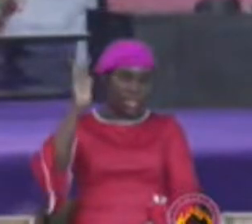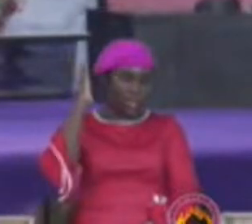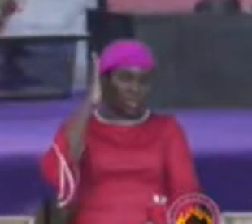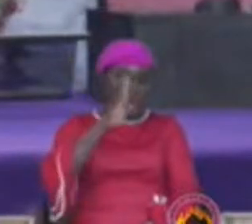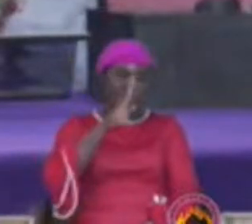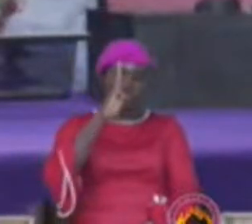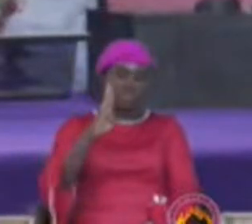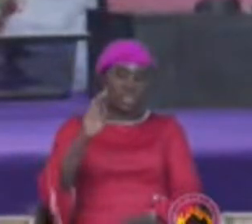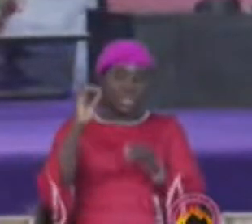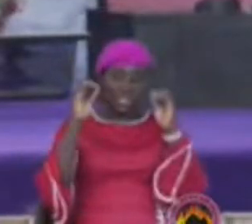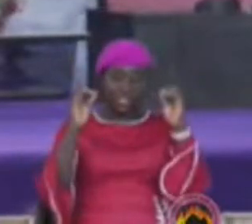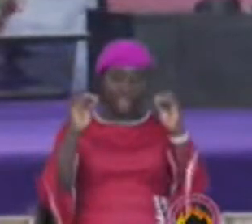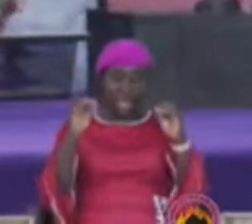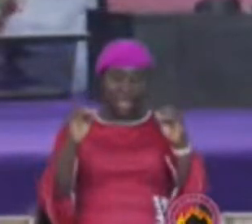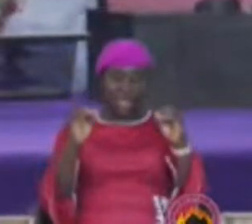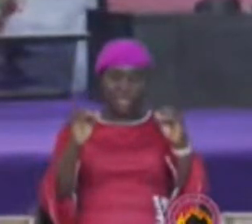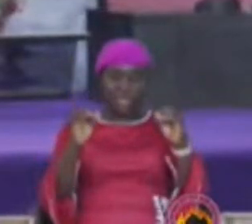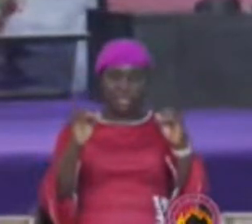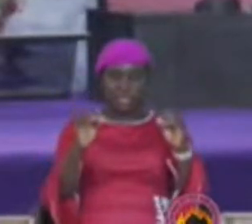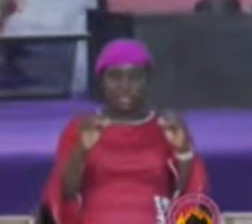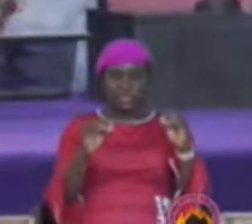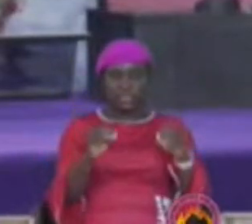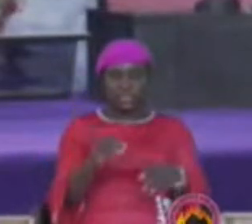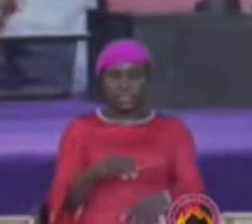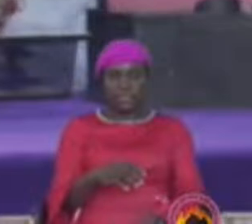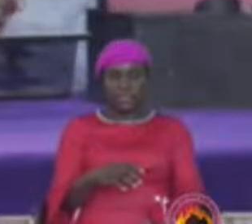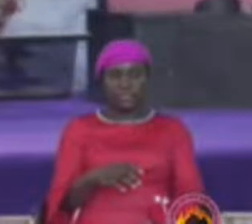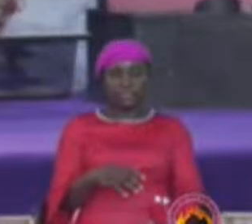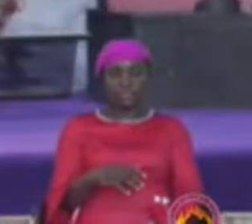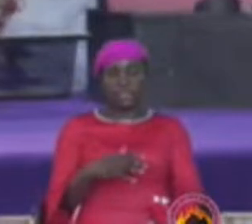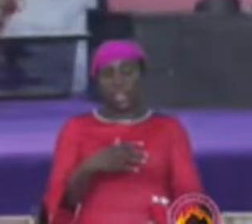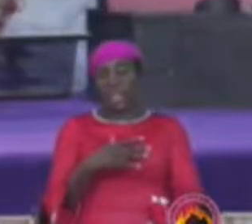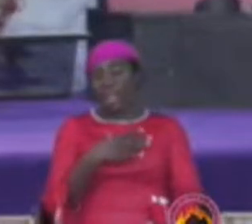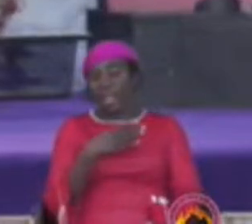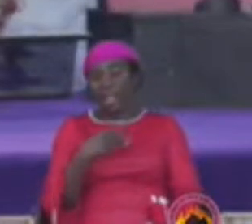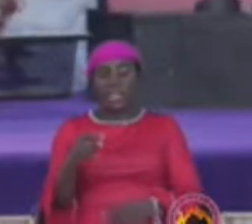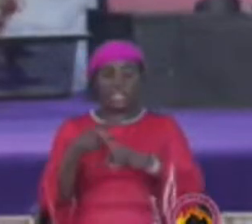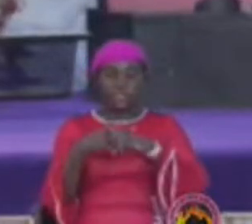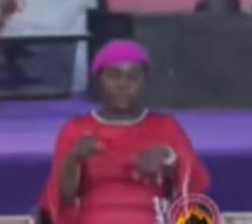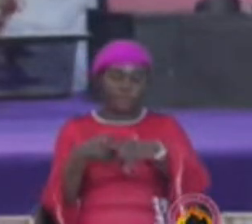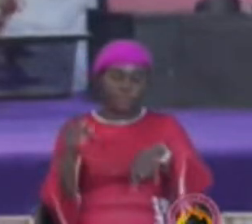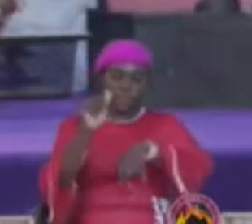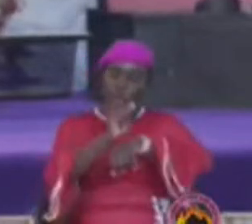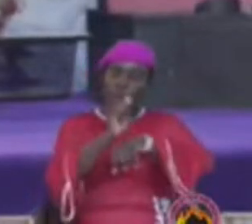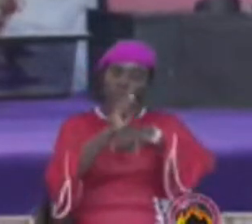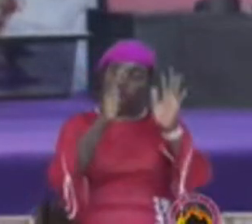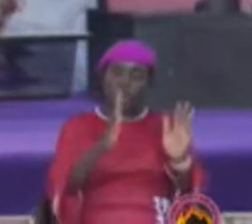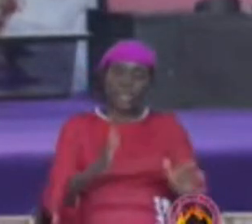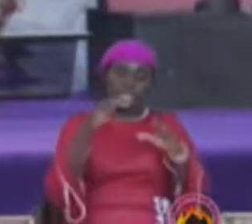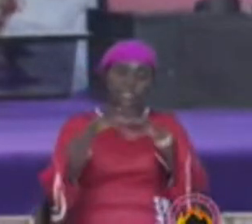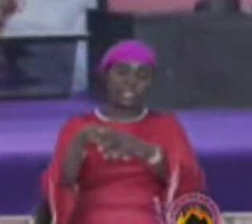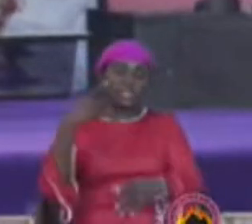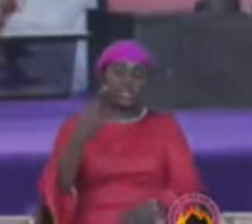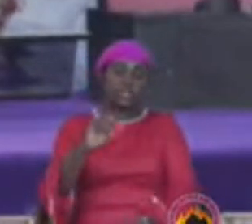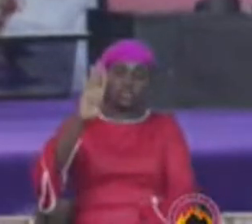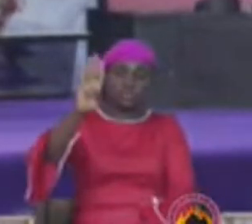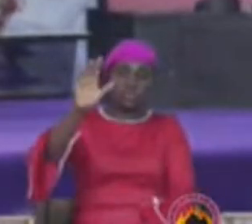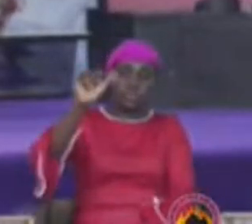as bakery managers, sales representatives, technicians, account